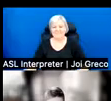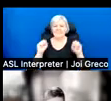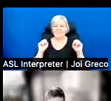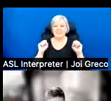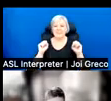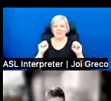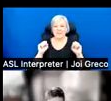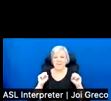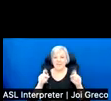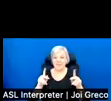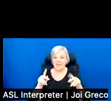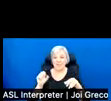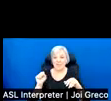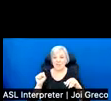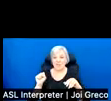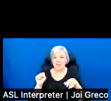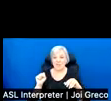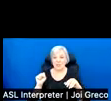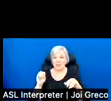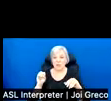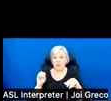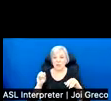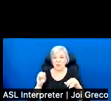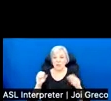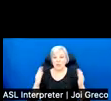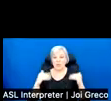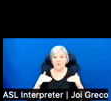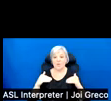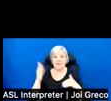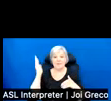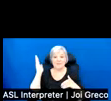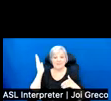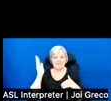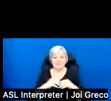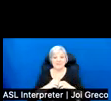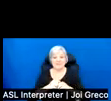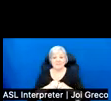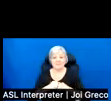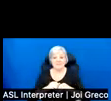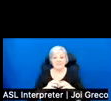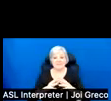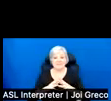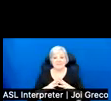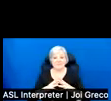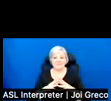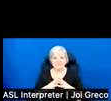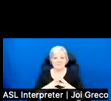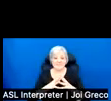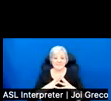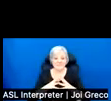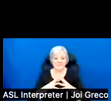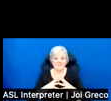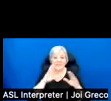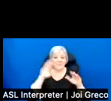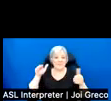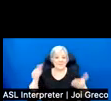great energy, we're going to move on to our next presentation. And I have the privilege of introducing to you